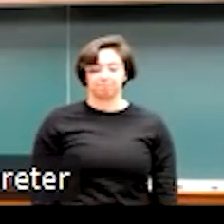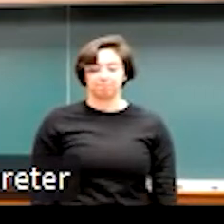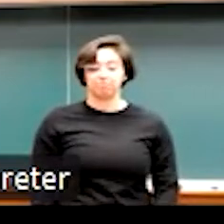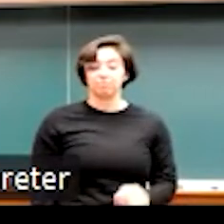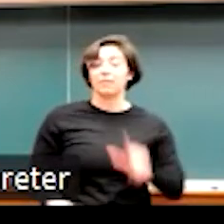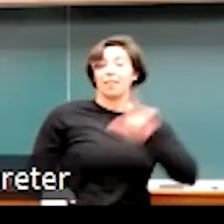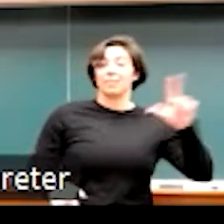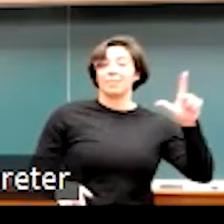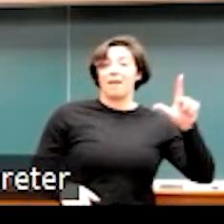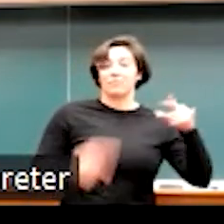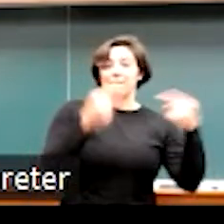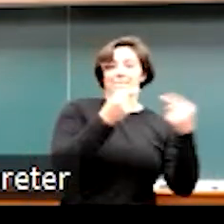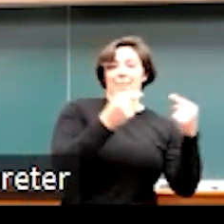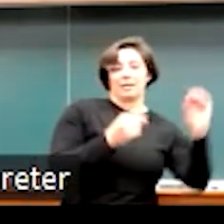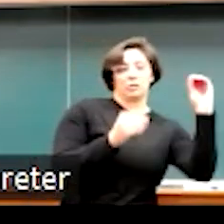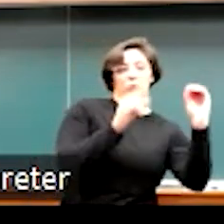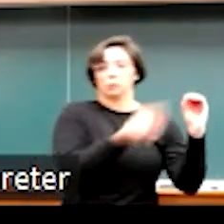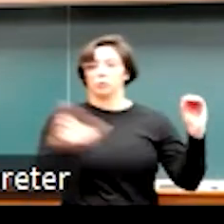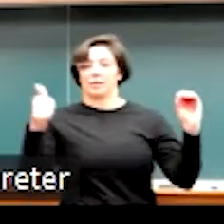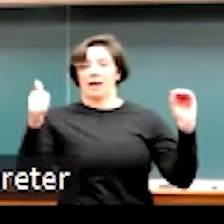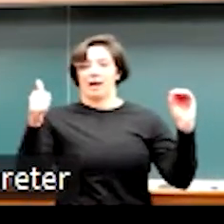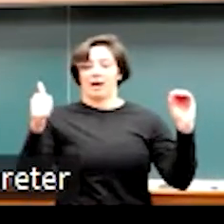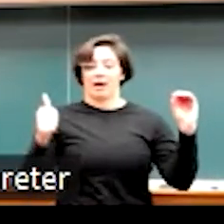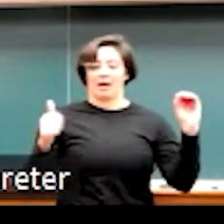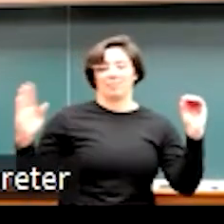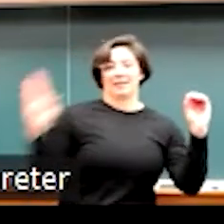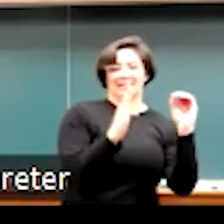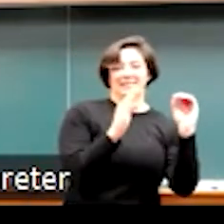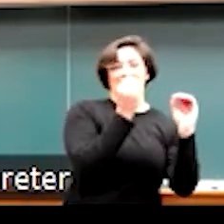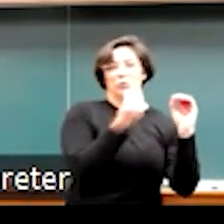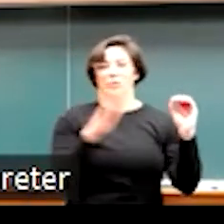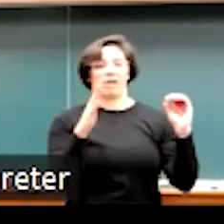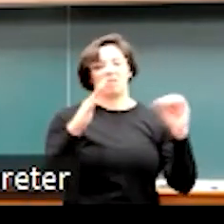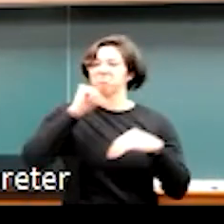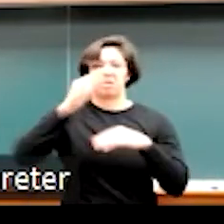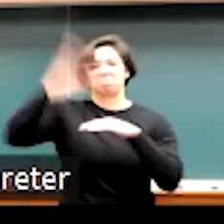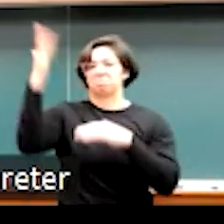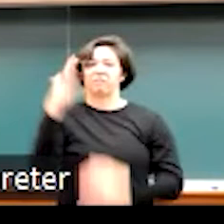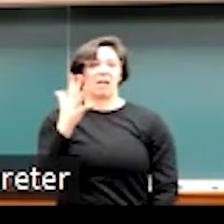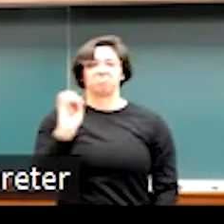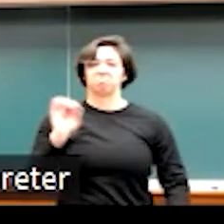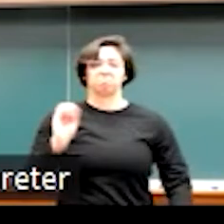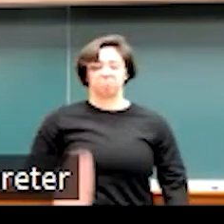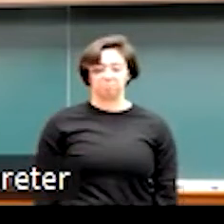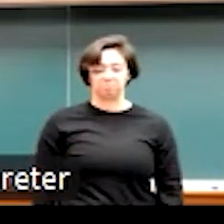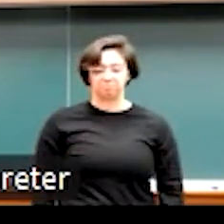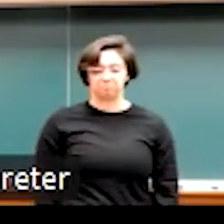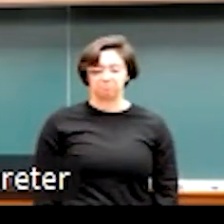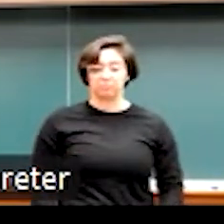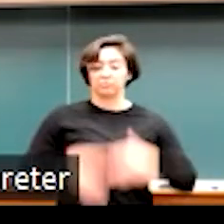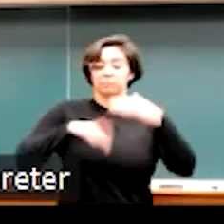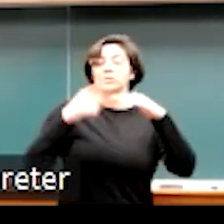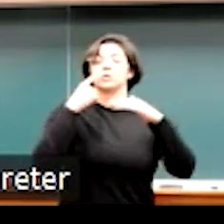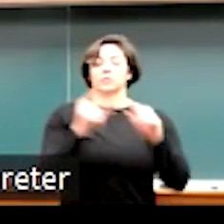are pain ratings. That's on a 0 to 10 scale, but all you see is 0 to 5 because they didn't get up over 5 on average. And at the bottom, what you see